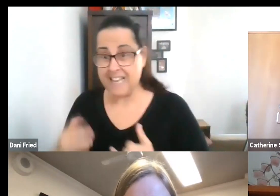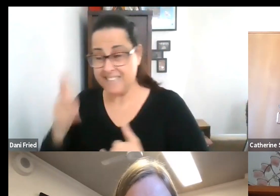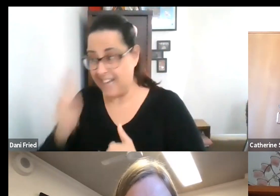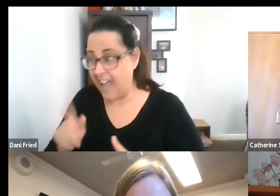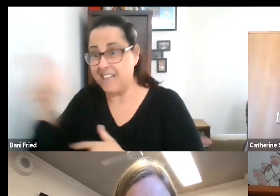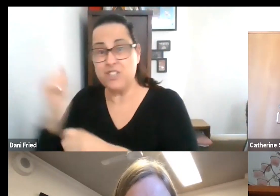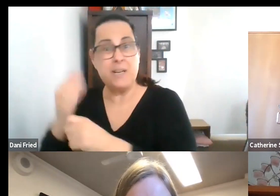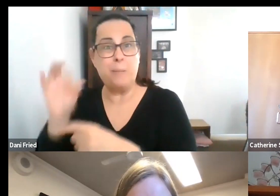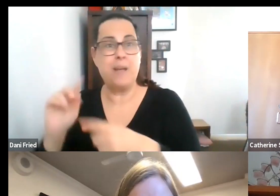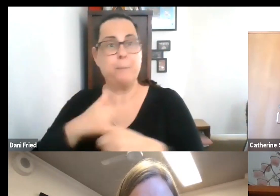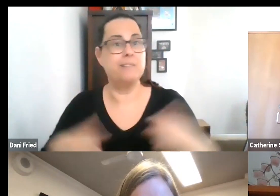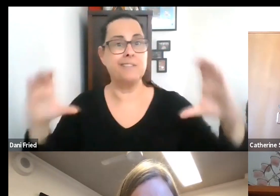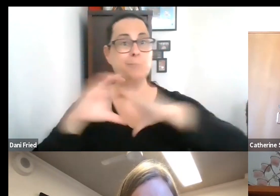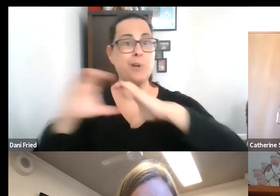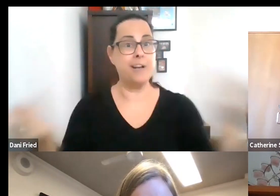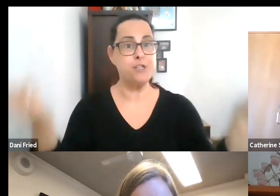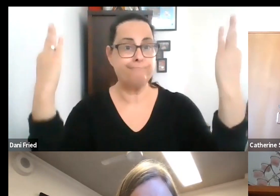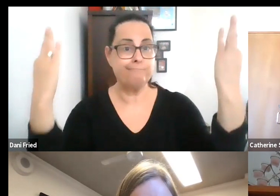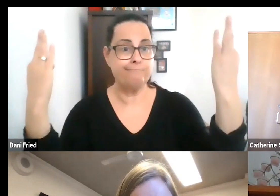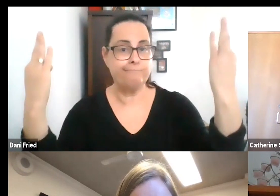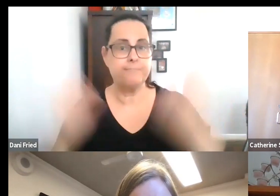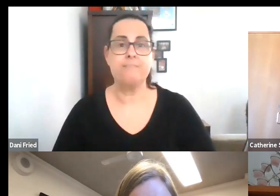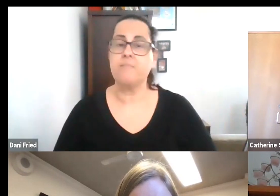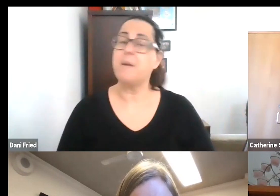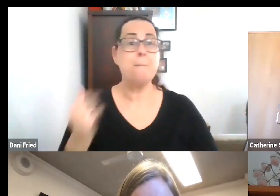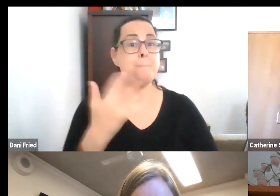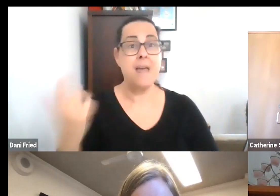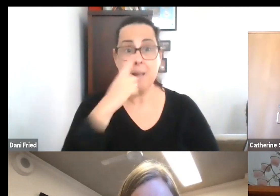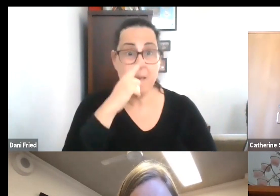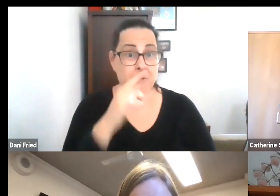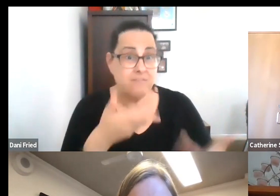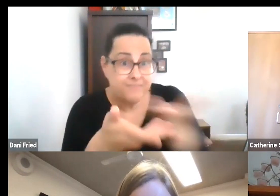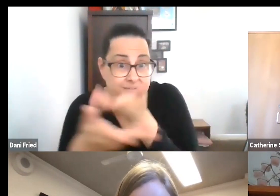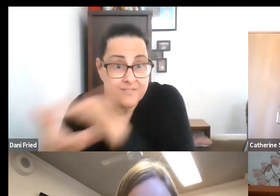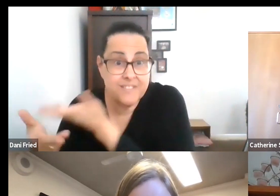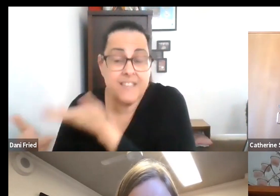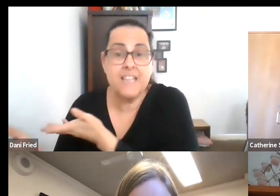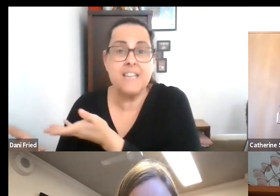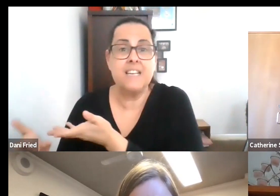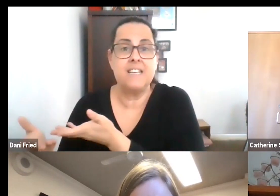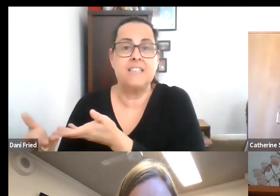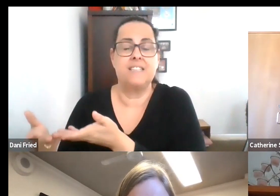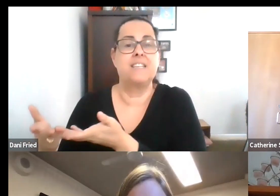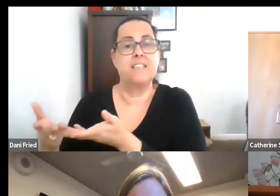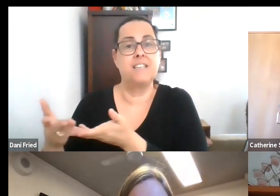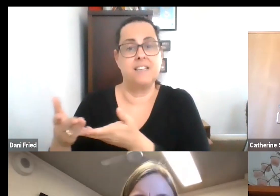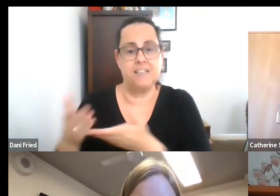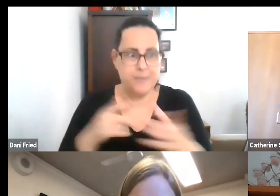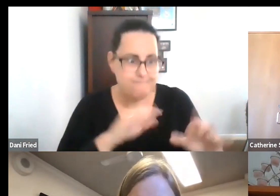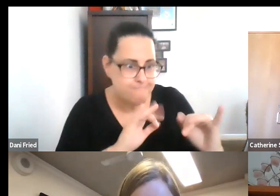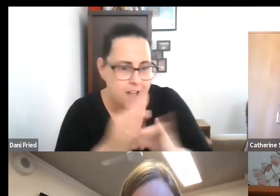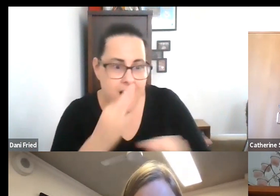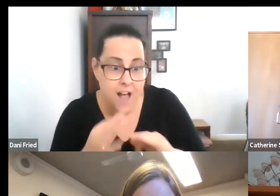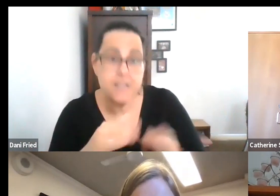I guess also a lot of the people that we spoke to, just because where we recruit them from, like I said, their physical health was